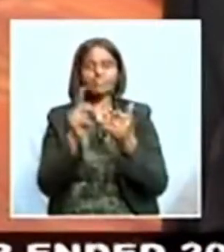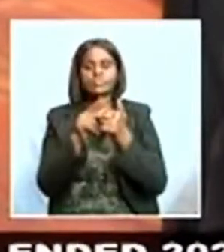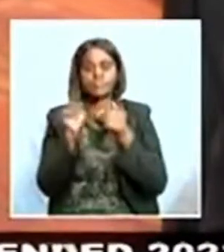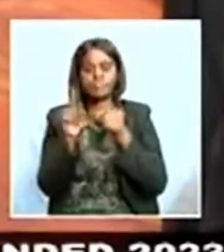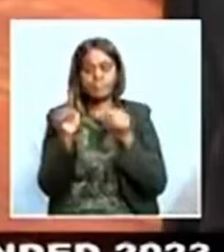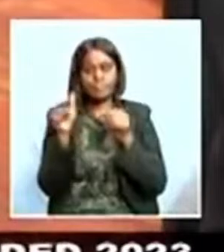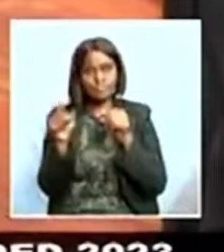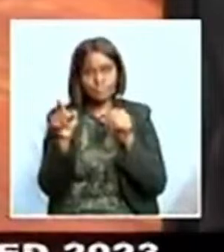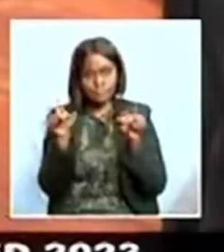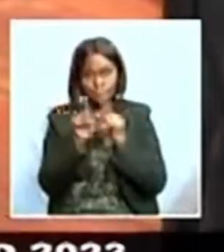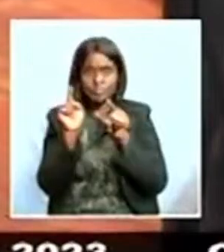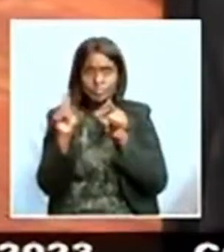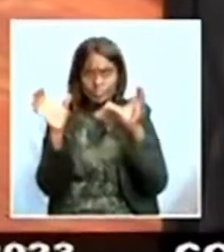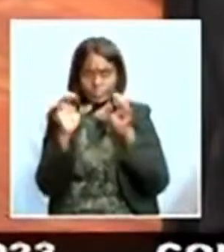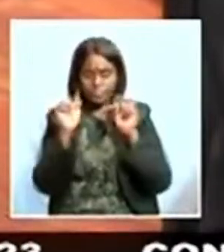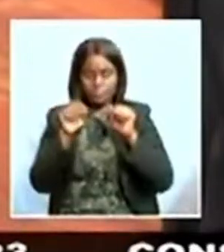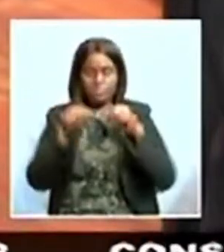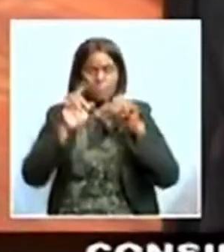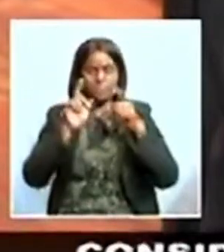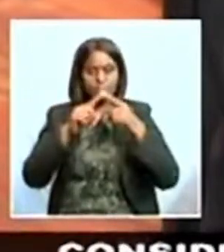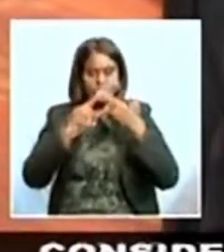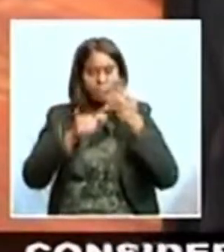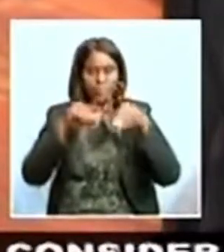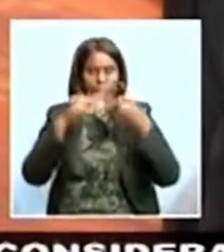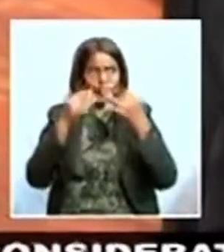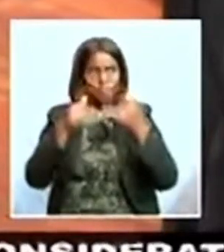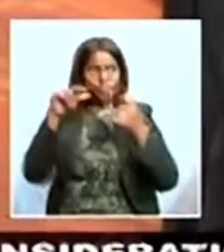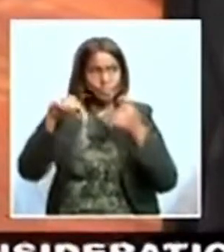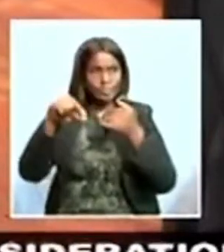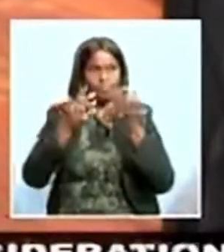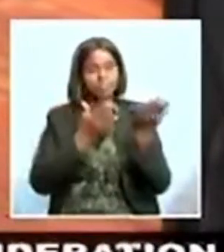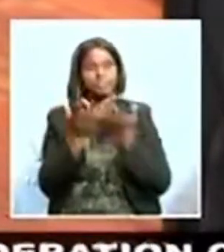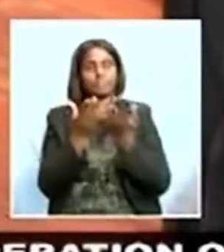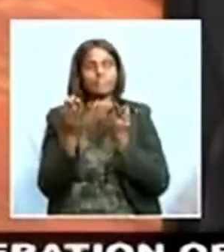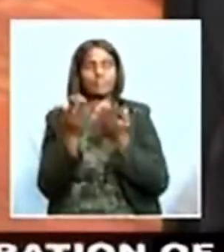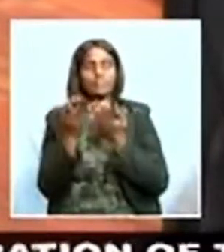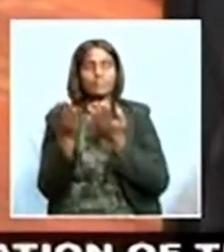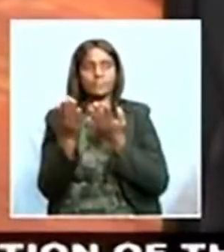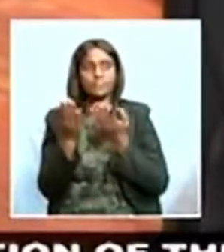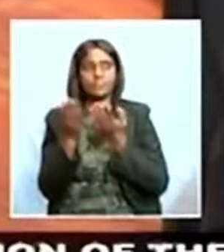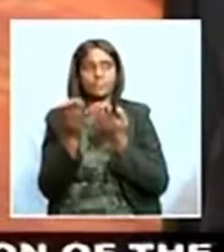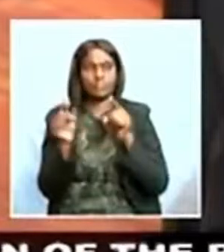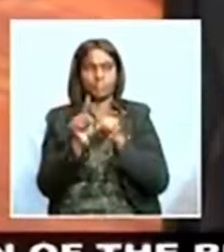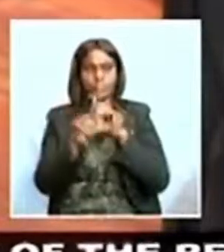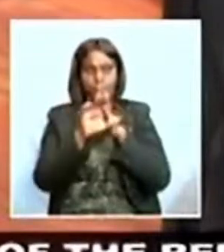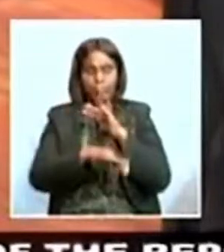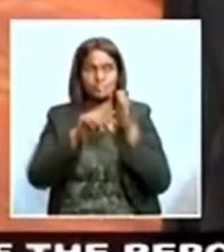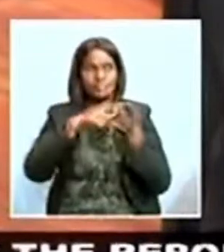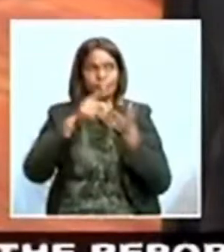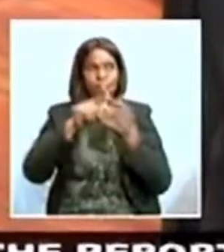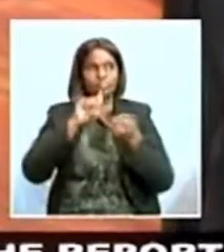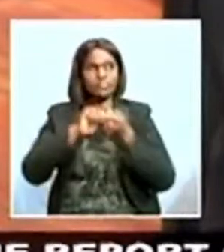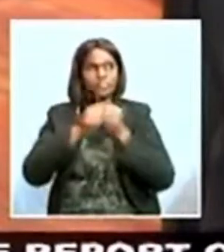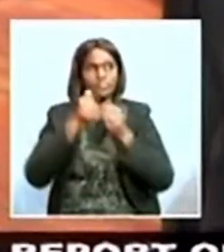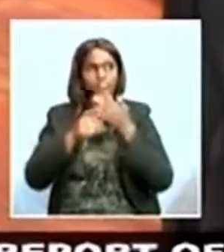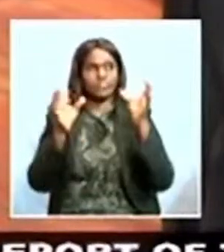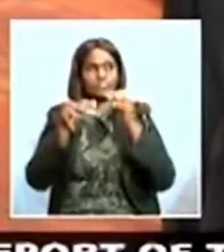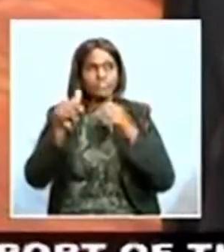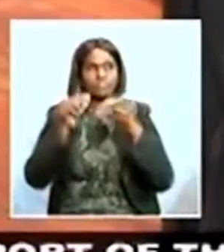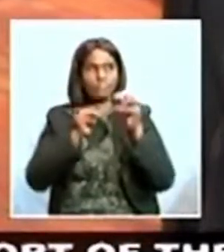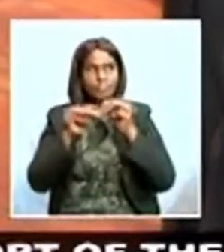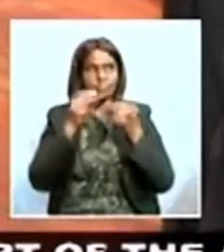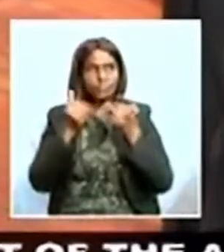the council can continue to provide the required services. Under permits, cause of query, the council